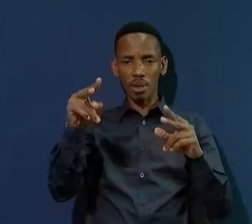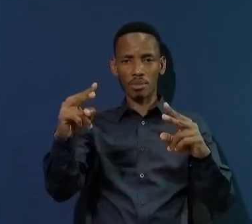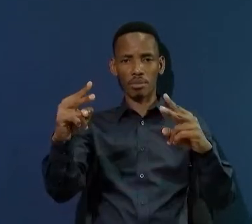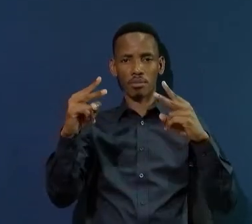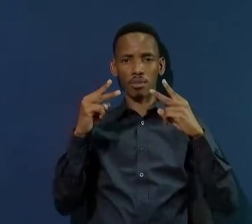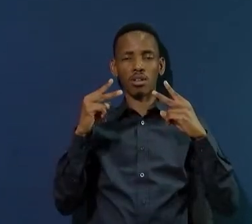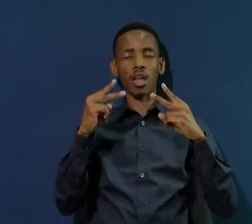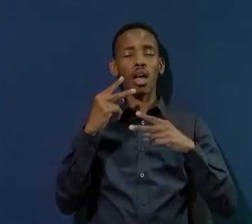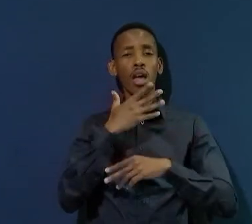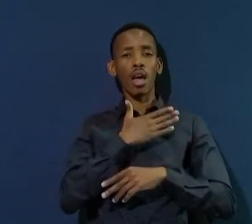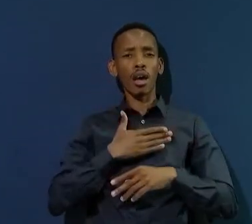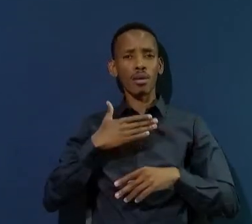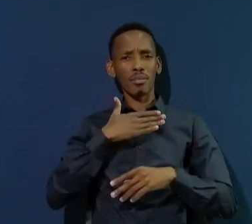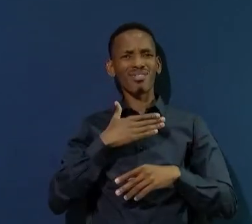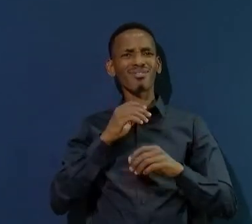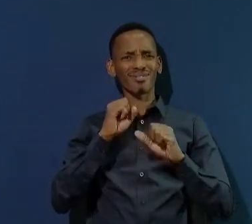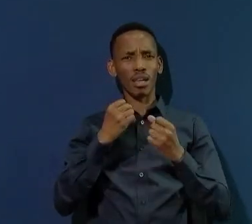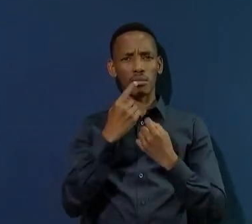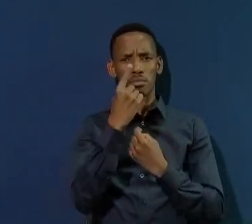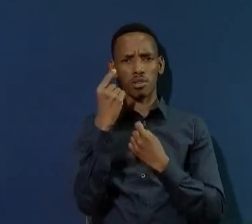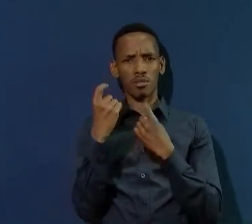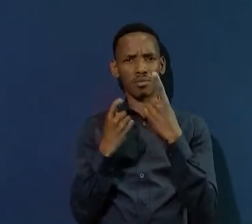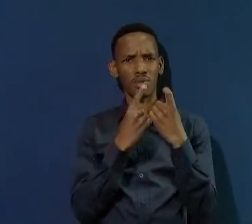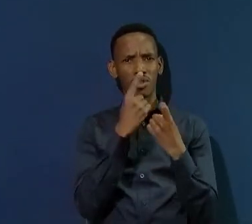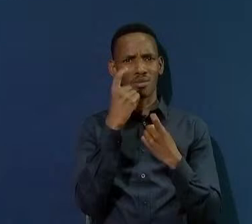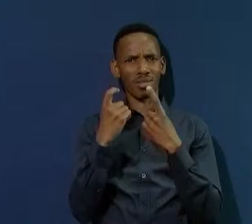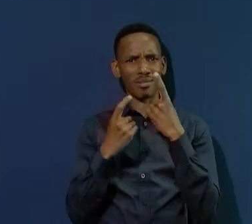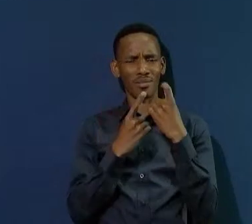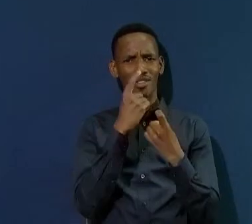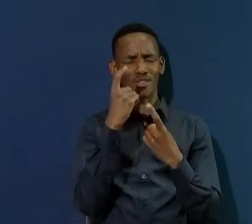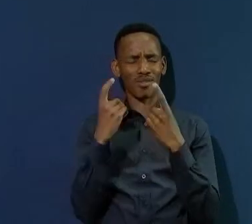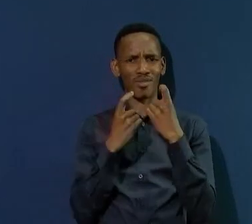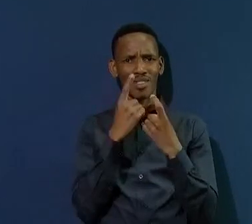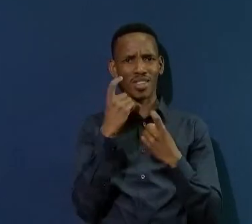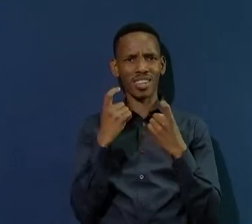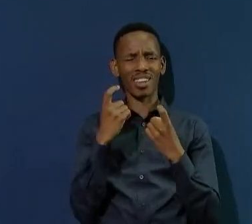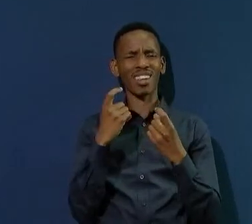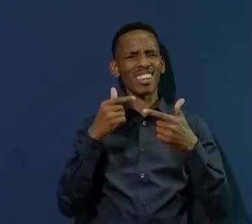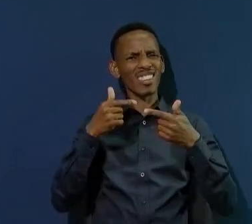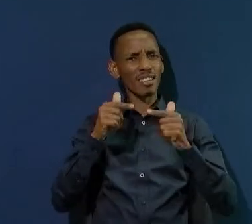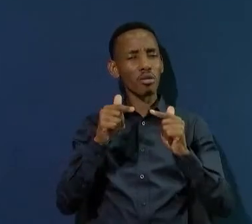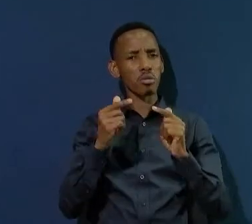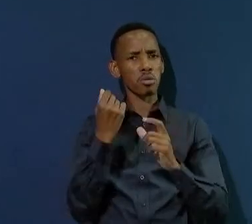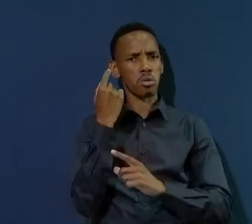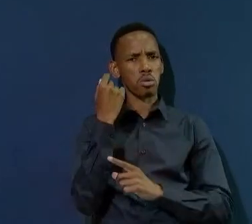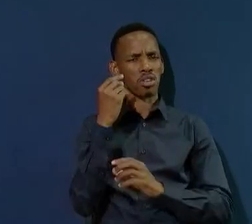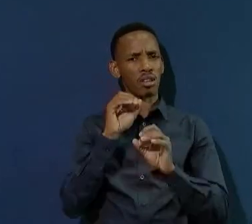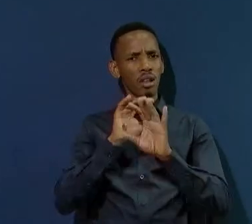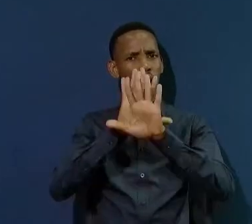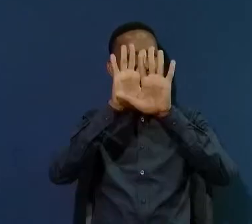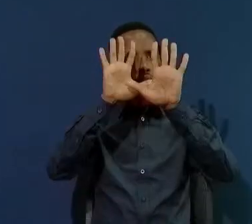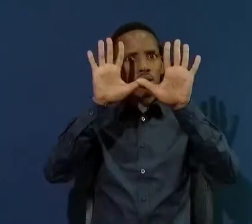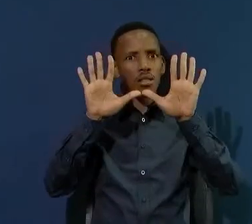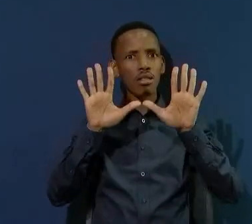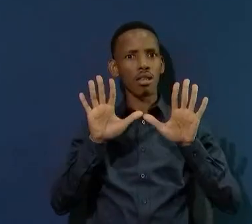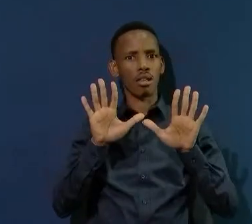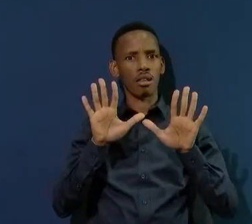gore o nne le seabe o botse potso e leng gore o na le tshesego ya go e botsa go leka go tlhaloganya botoka se e leng